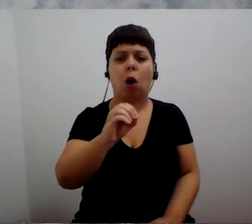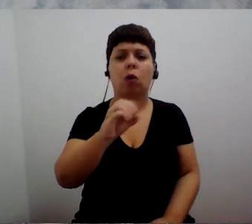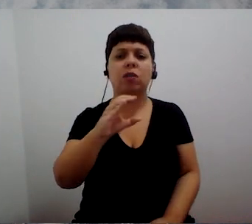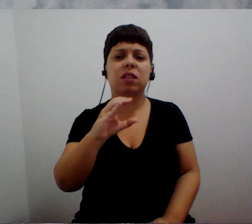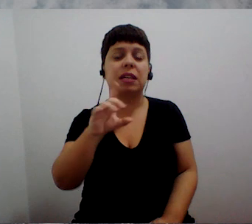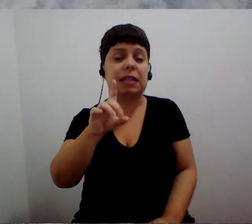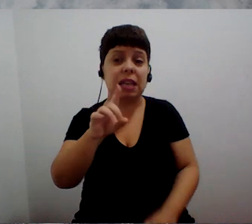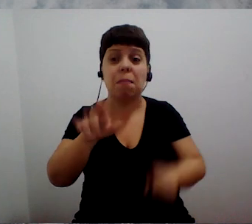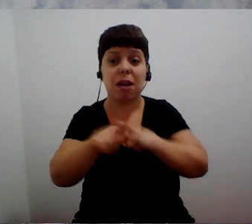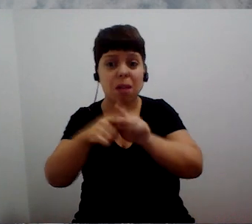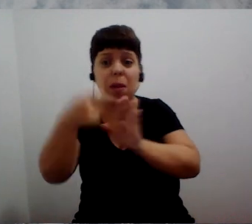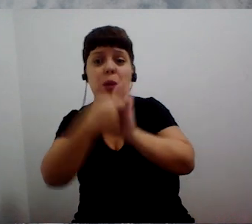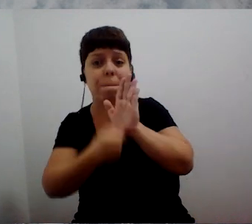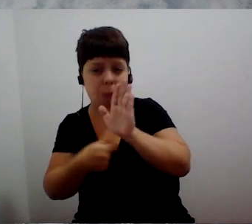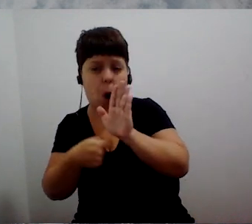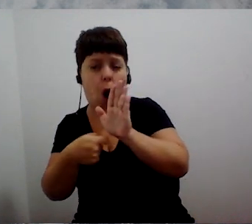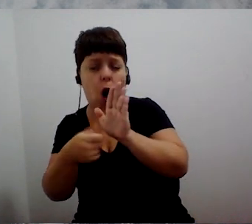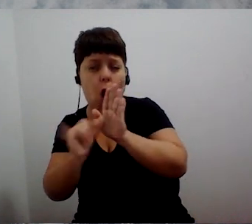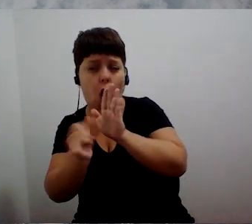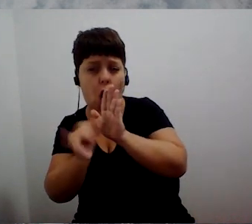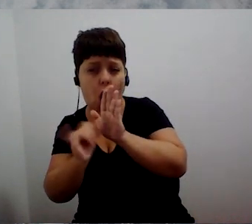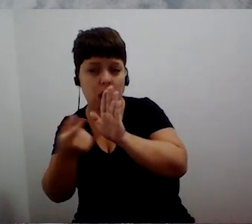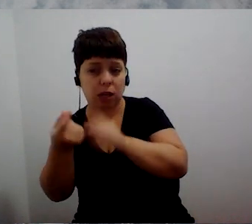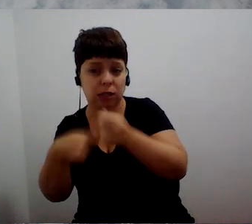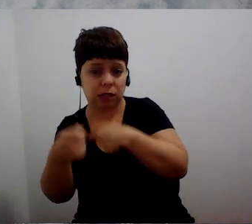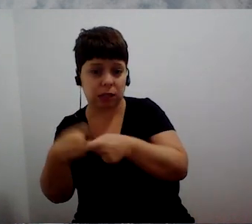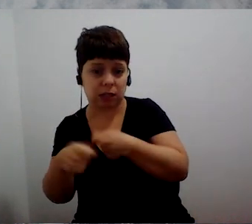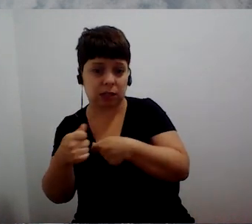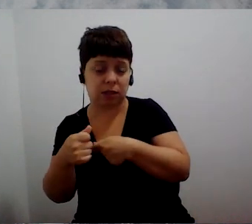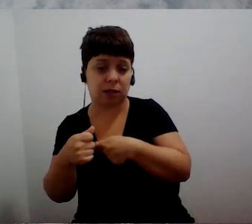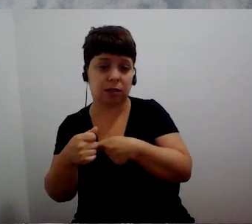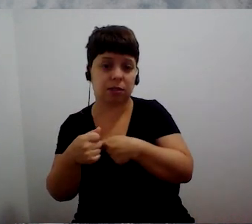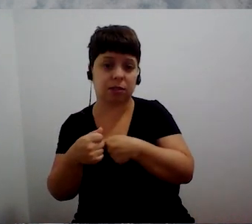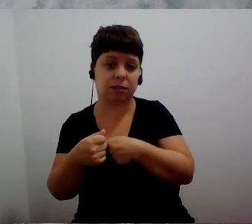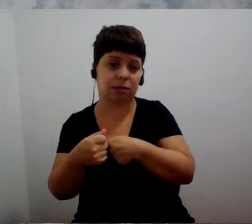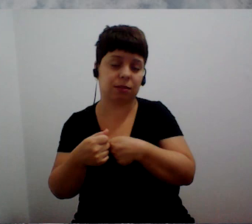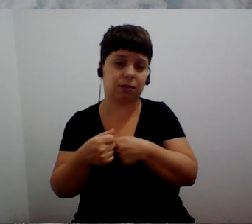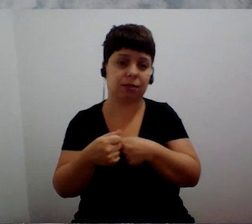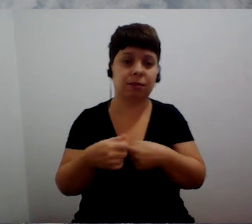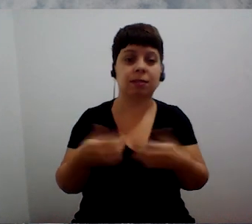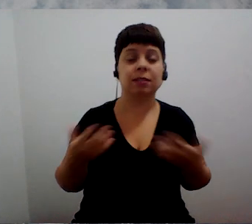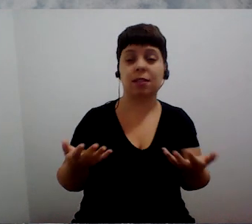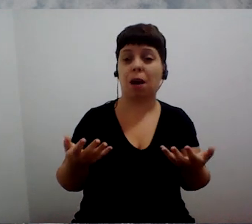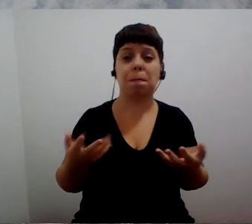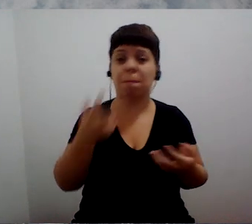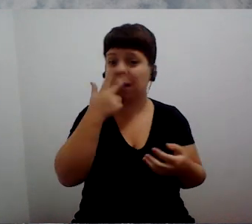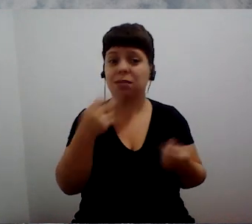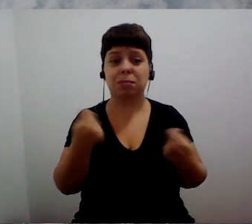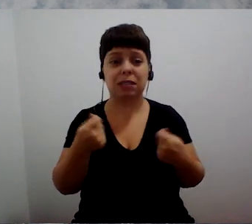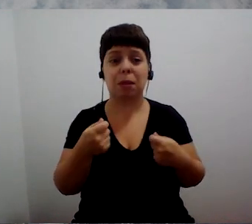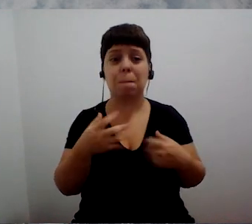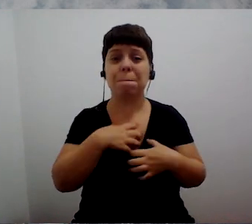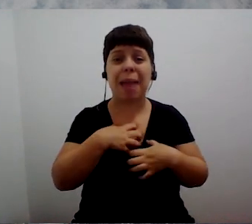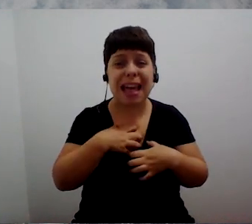of the economic reports, we're still going to be in a path dependence way of having the same